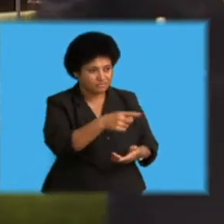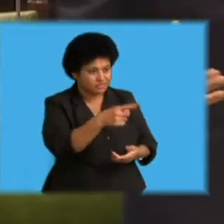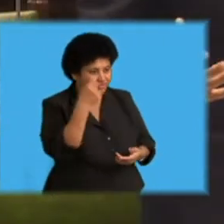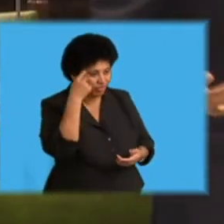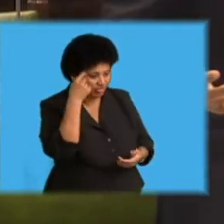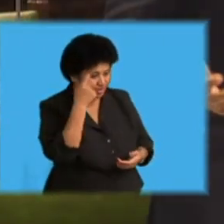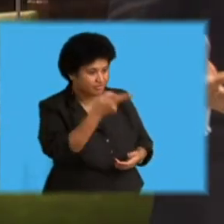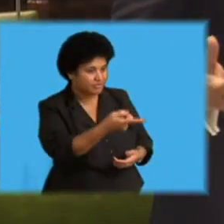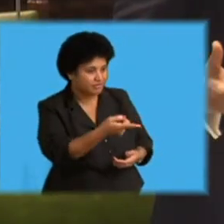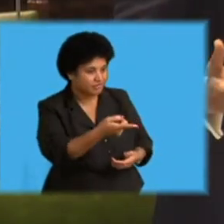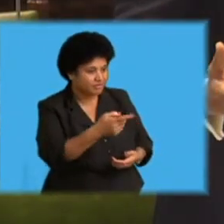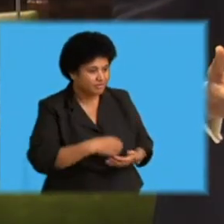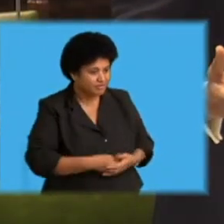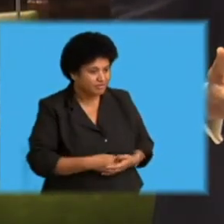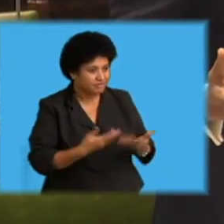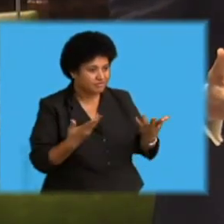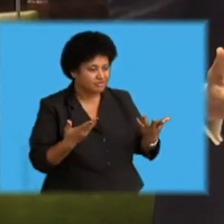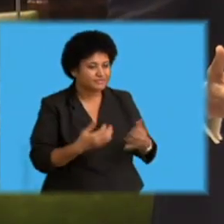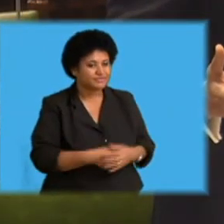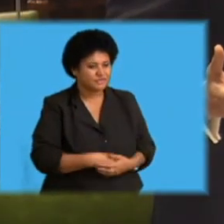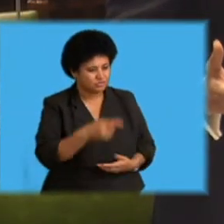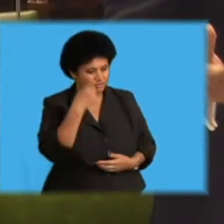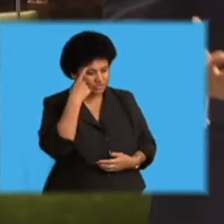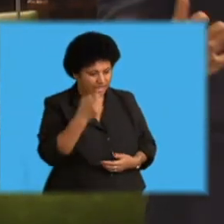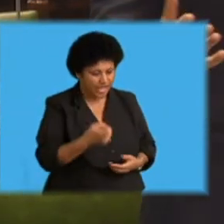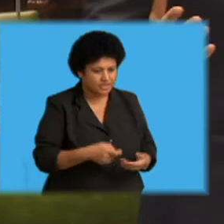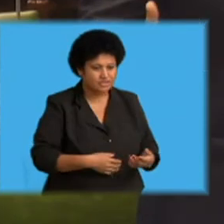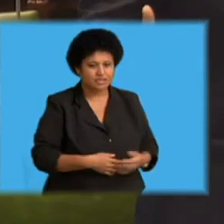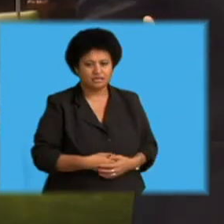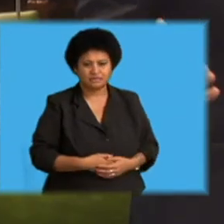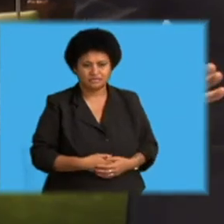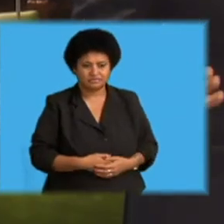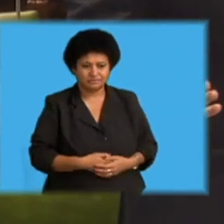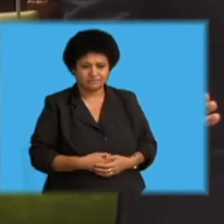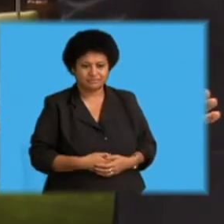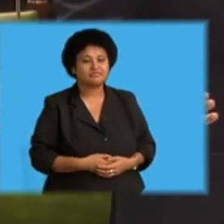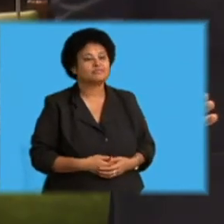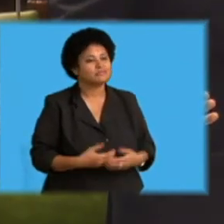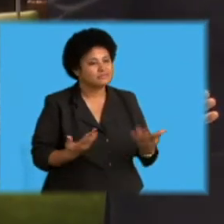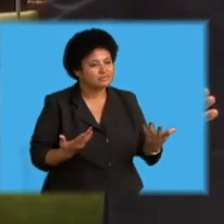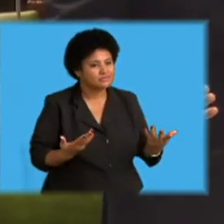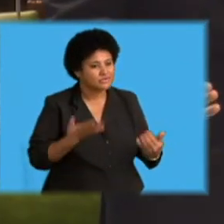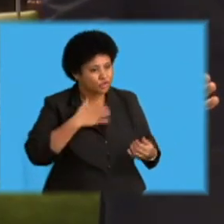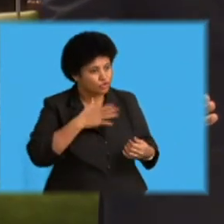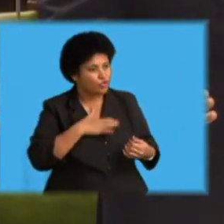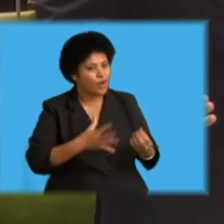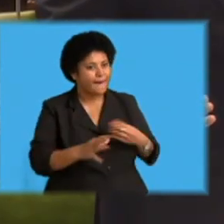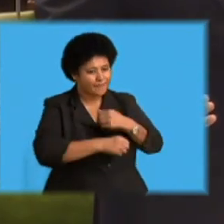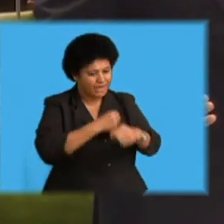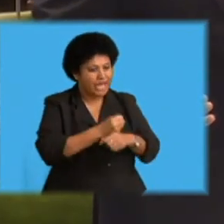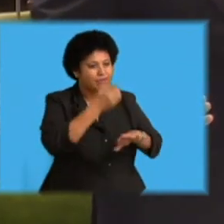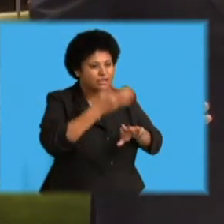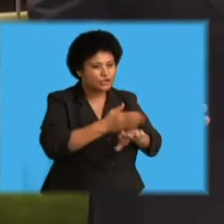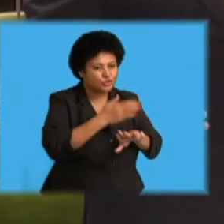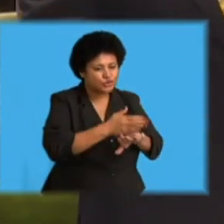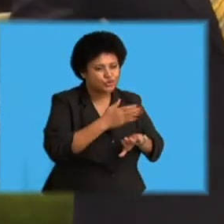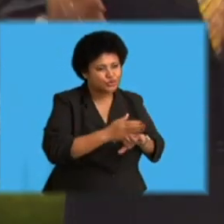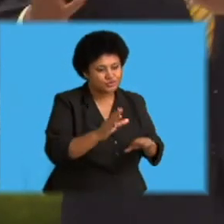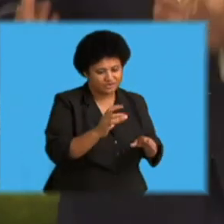It's such a preposterous situation. And they want to be the alternative government. They